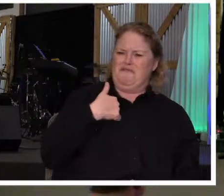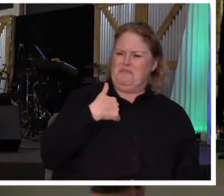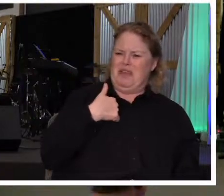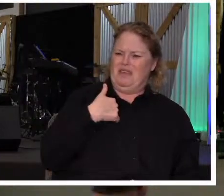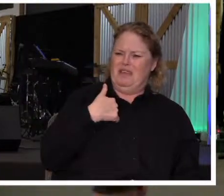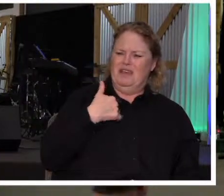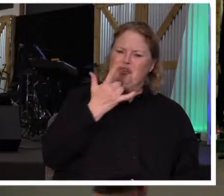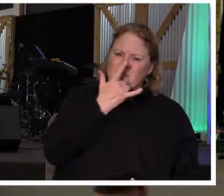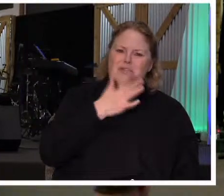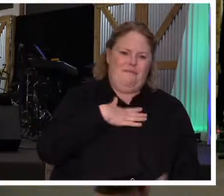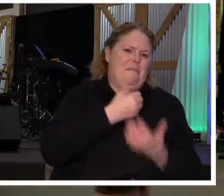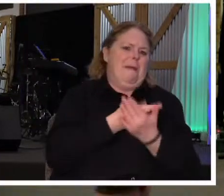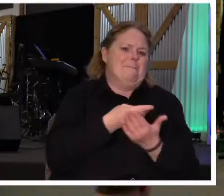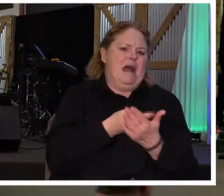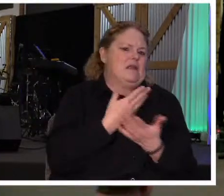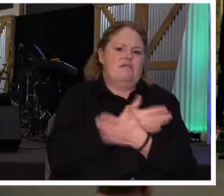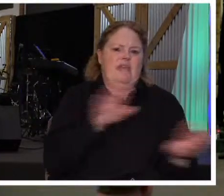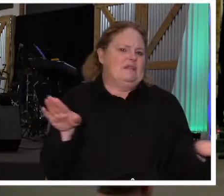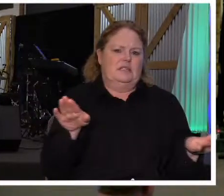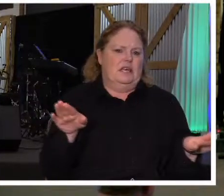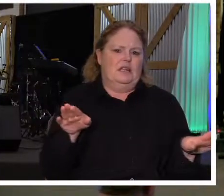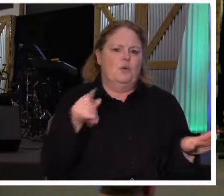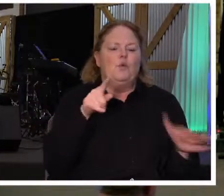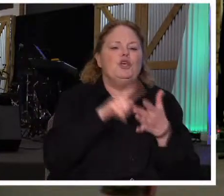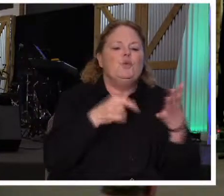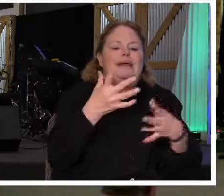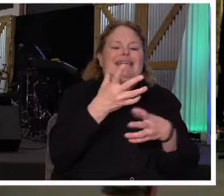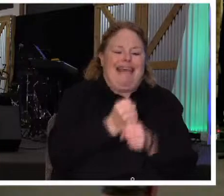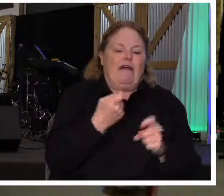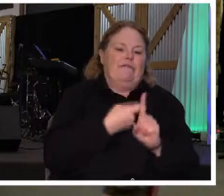just what they could get through association with you.